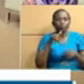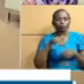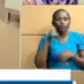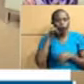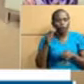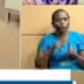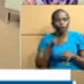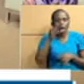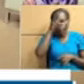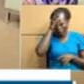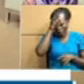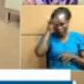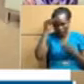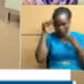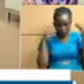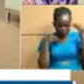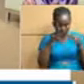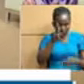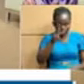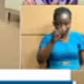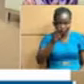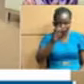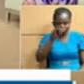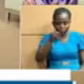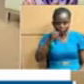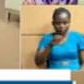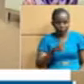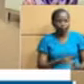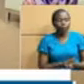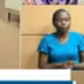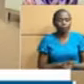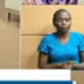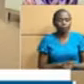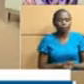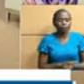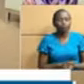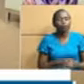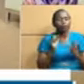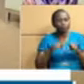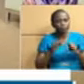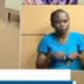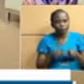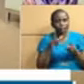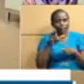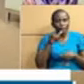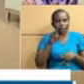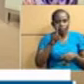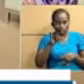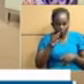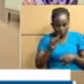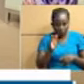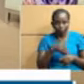Kawese. Hello? Yes, we can hear you. Go ahead. Yes, I'm called Lydia